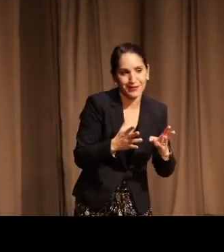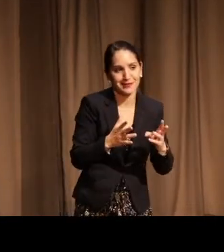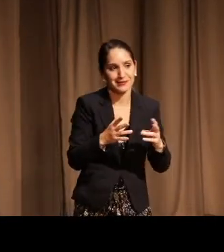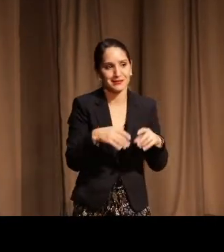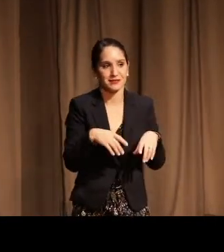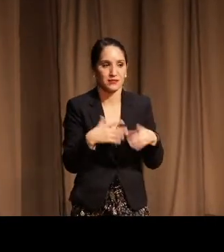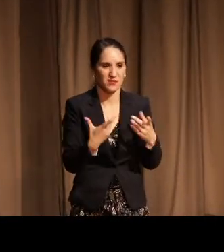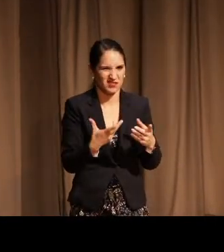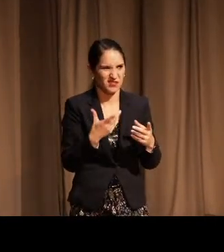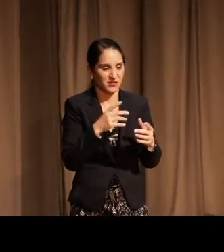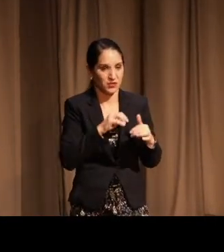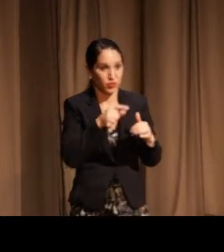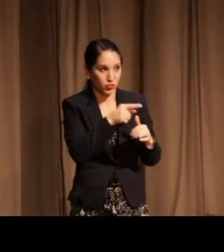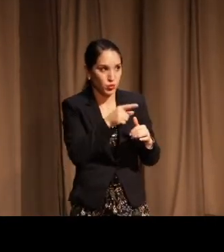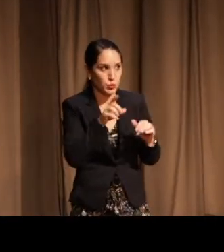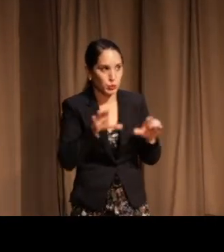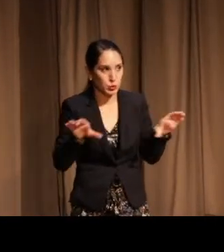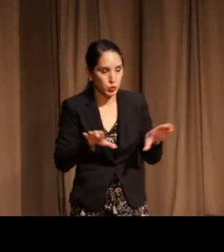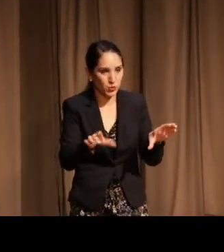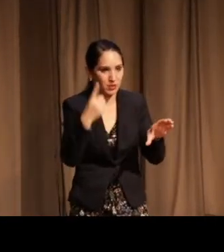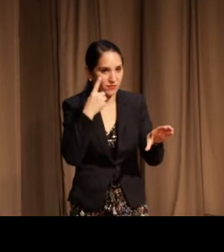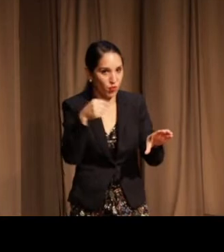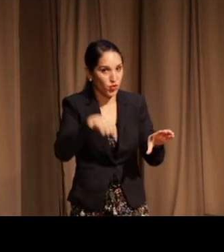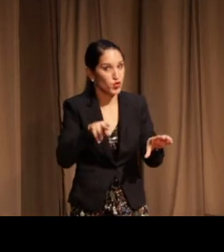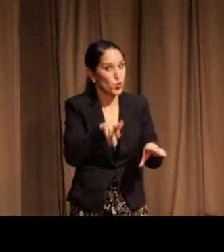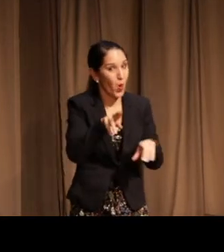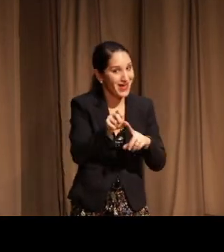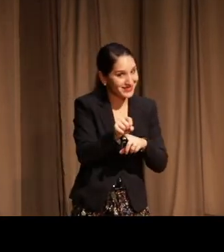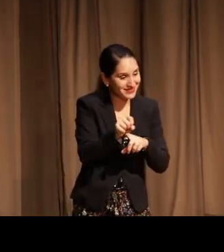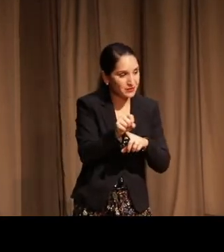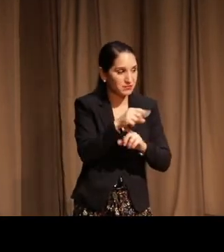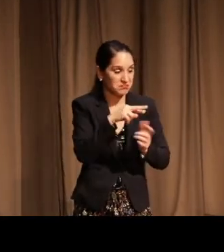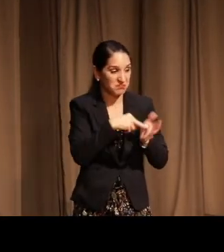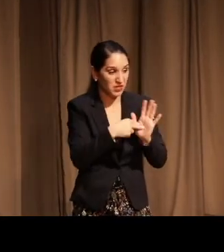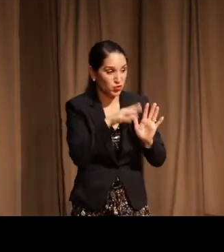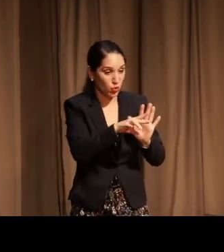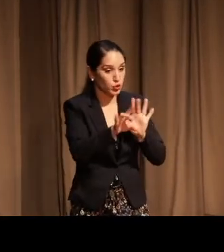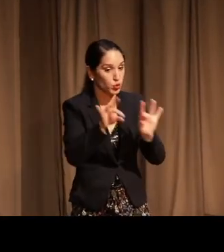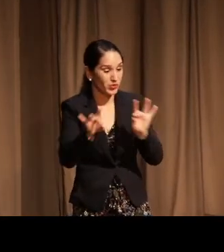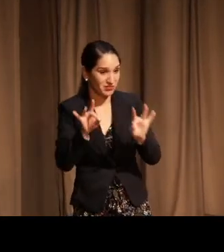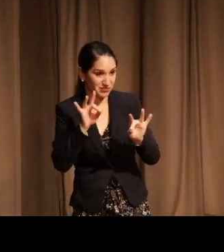did doing this for a U.S. audience, yeah, change how you thought about that?